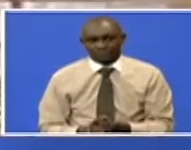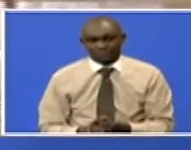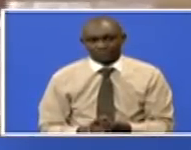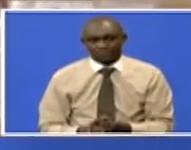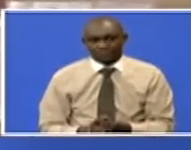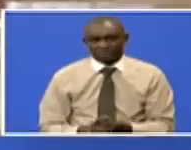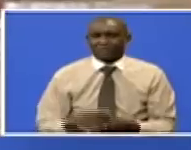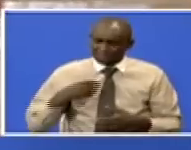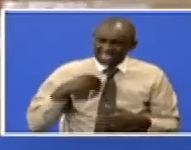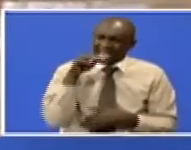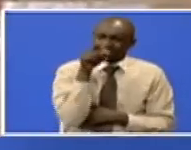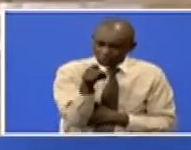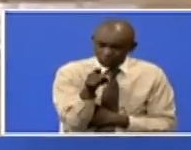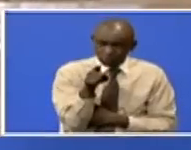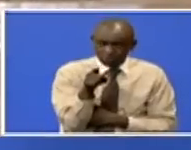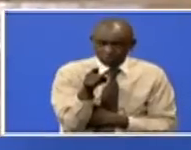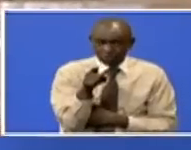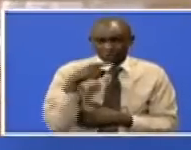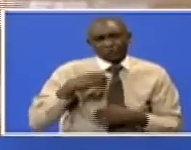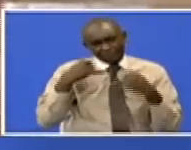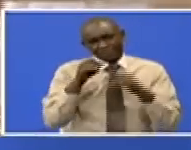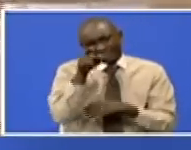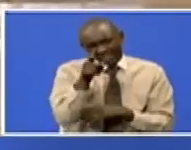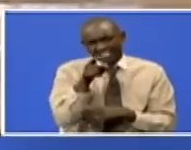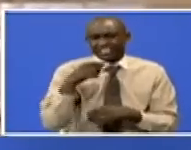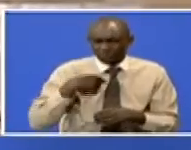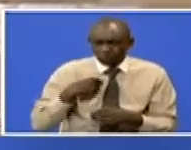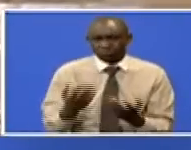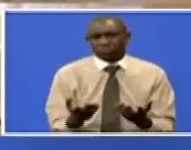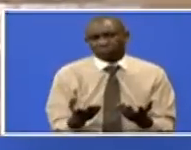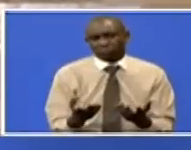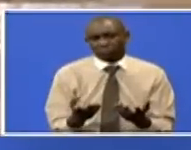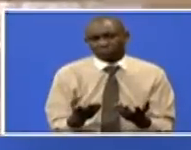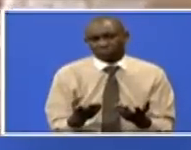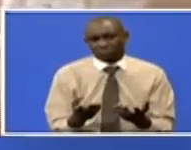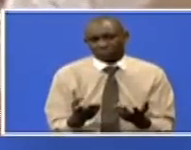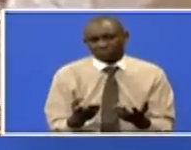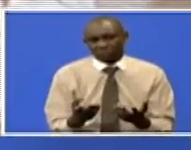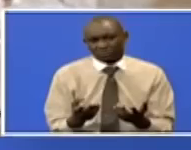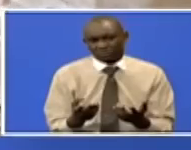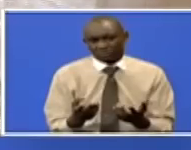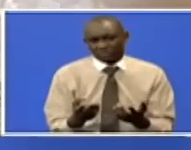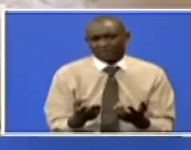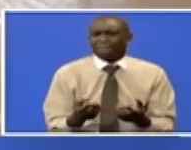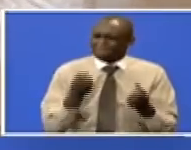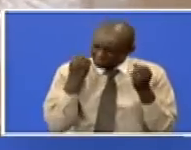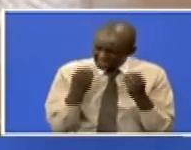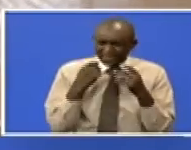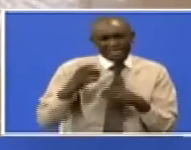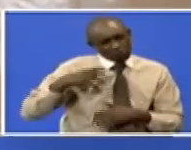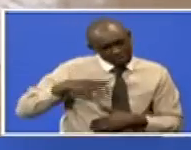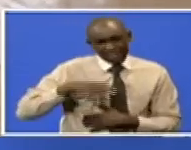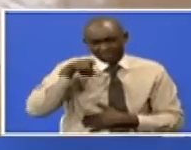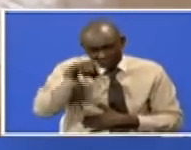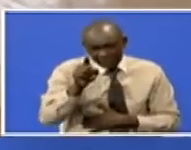We are just asking you to implement the to adopt it because of the many Kenyan women